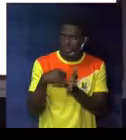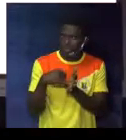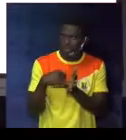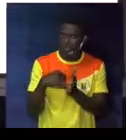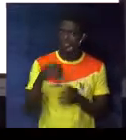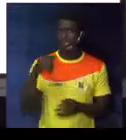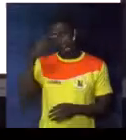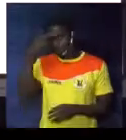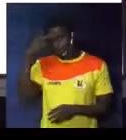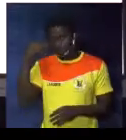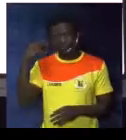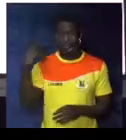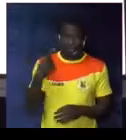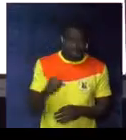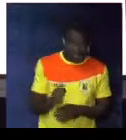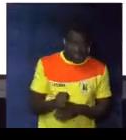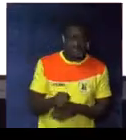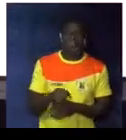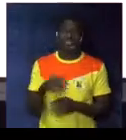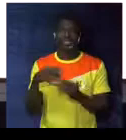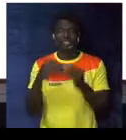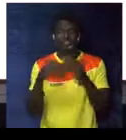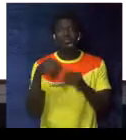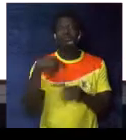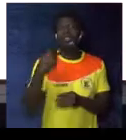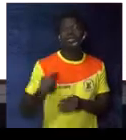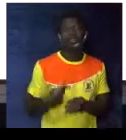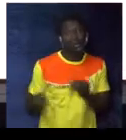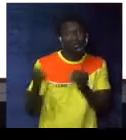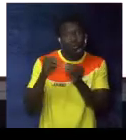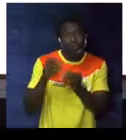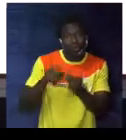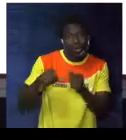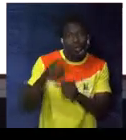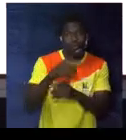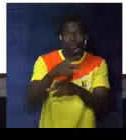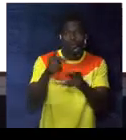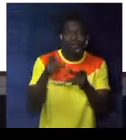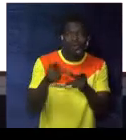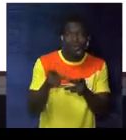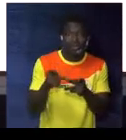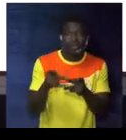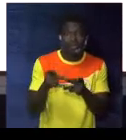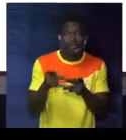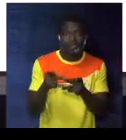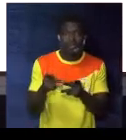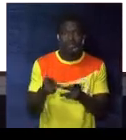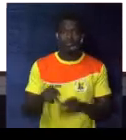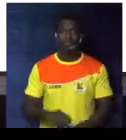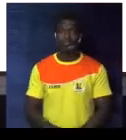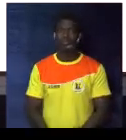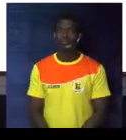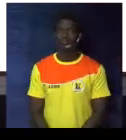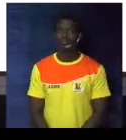it. Because the expression tells us more about the place.